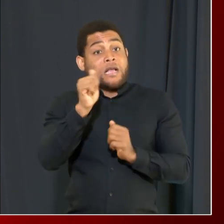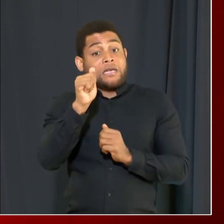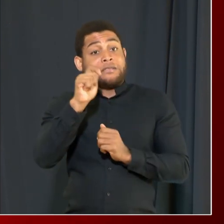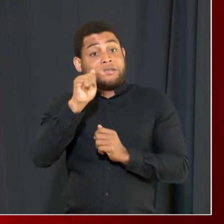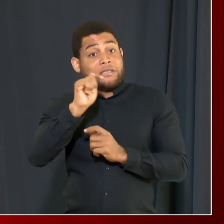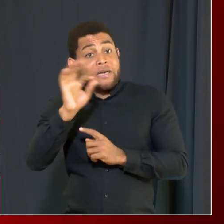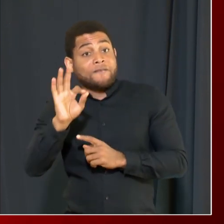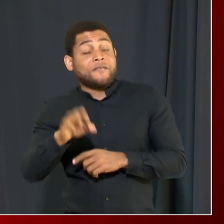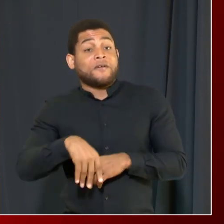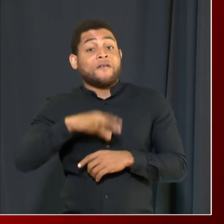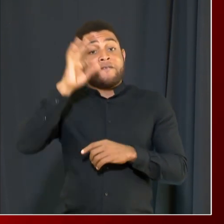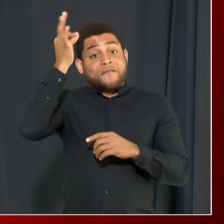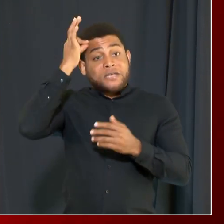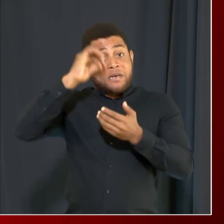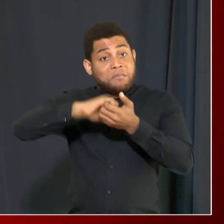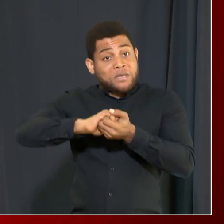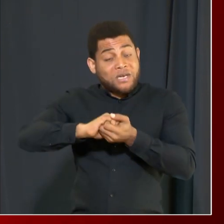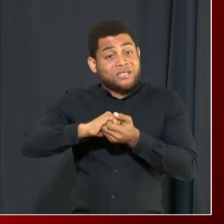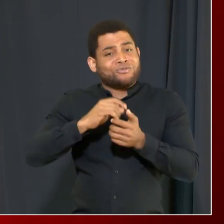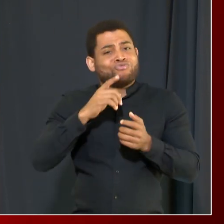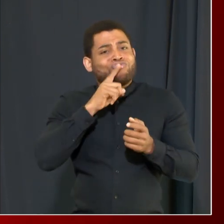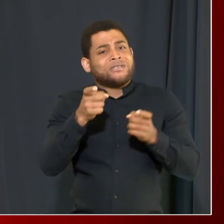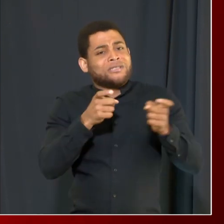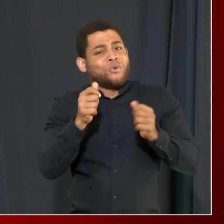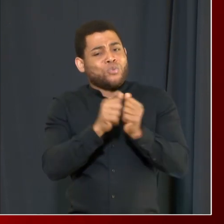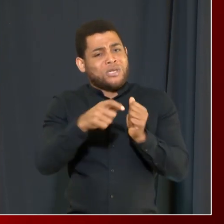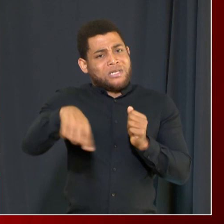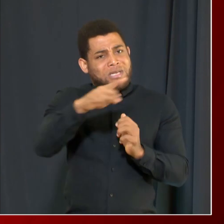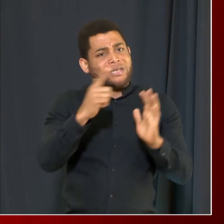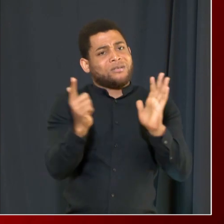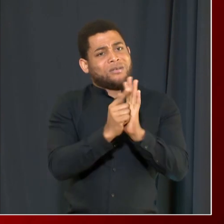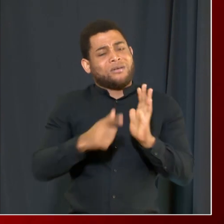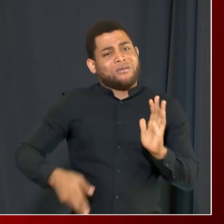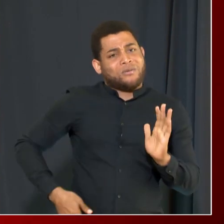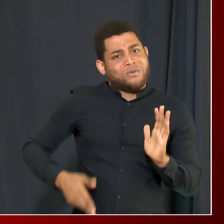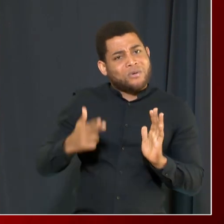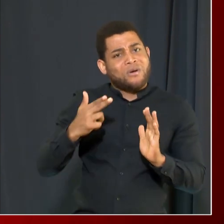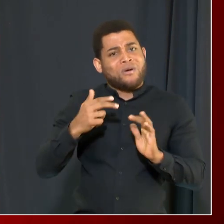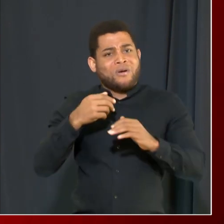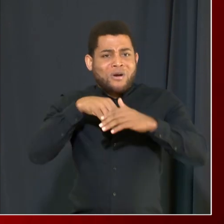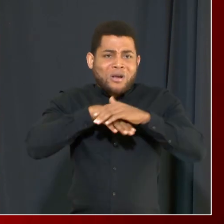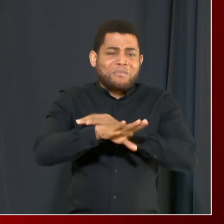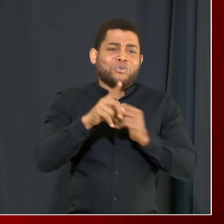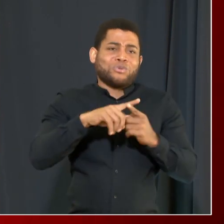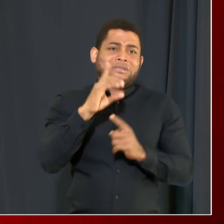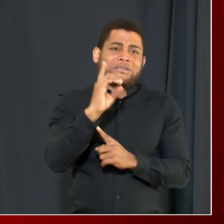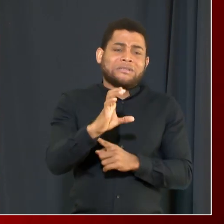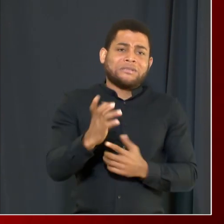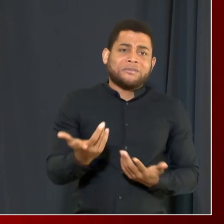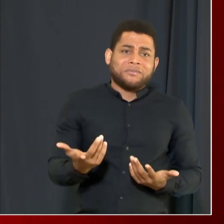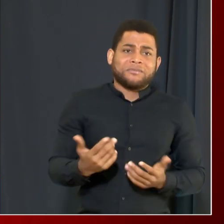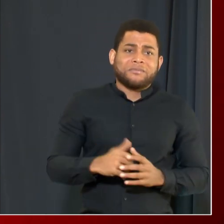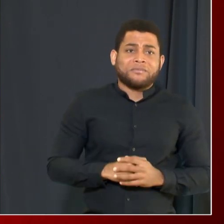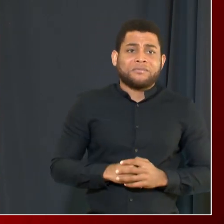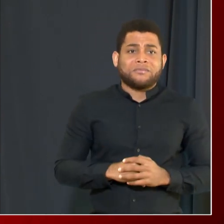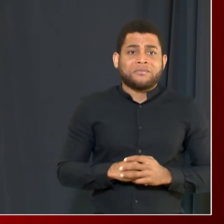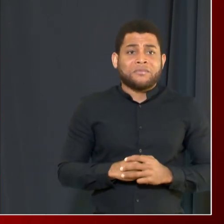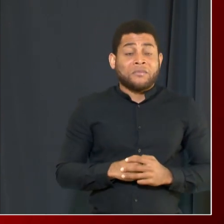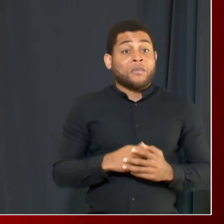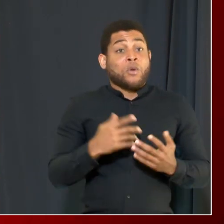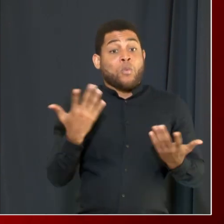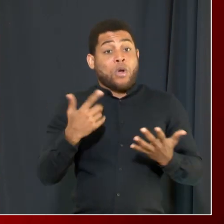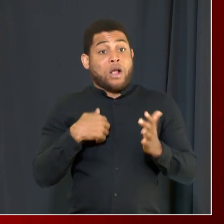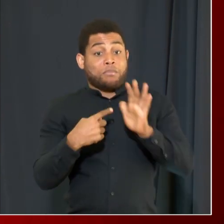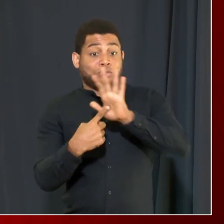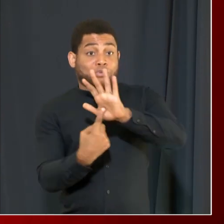deal with the illegal guns that are coming in the District of Columbia. What I also presented to you today is the number